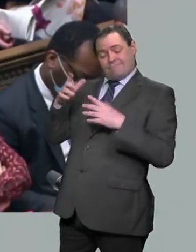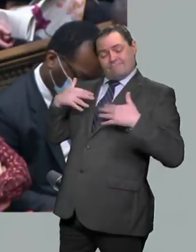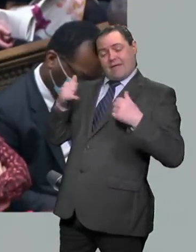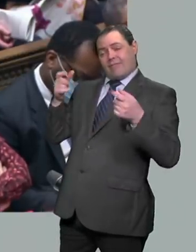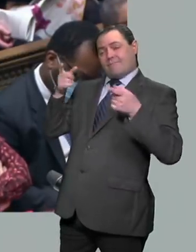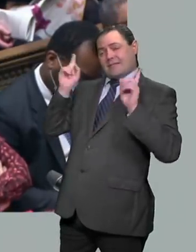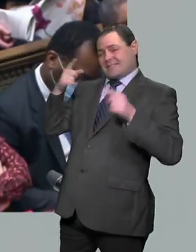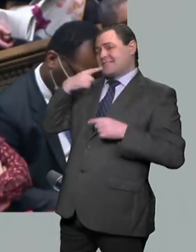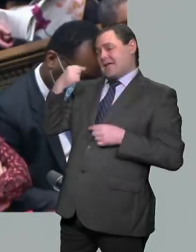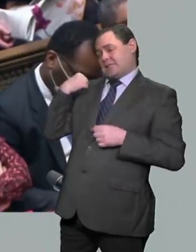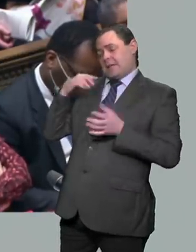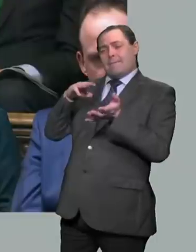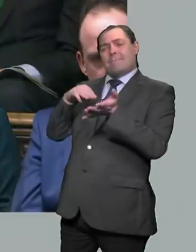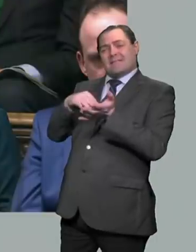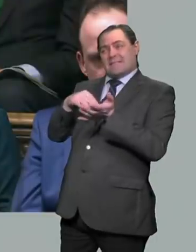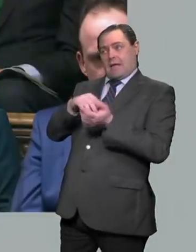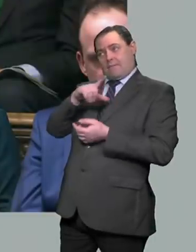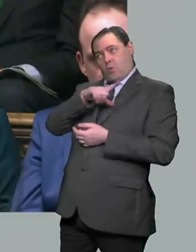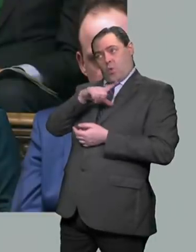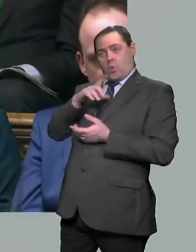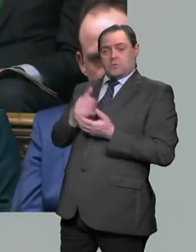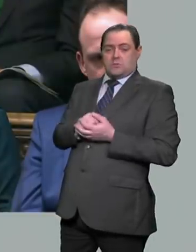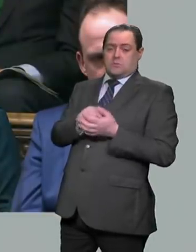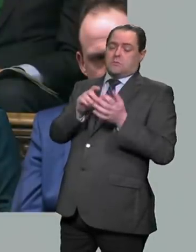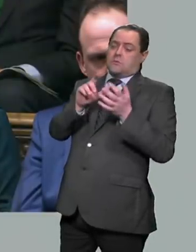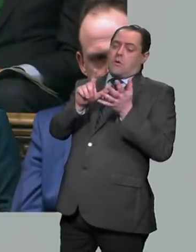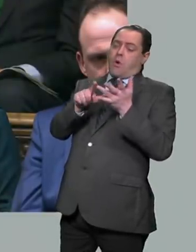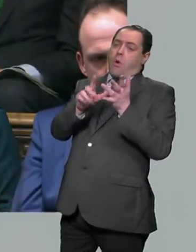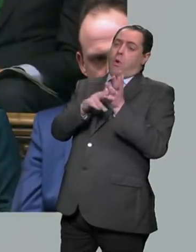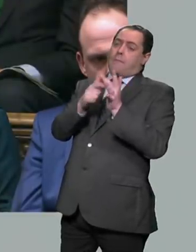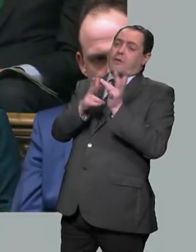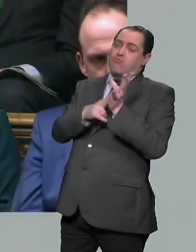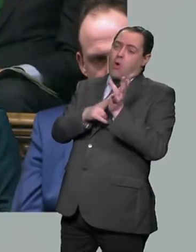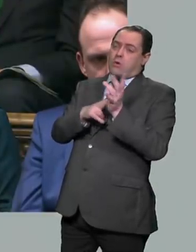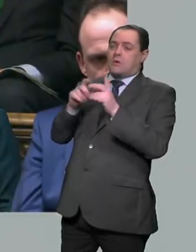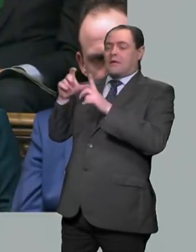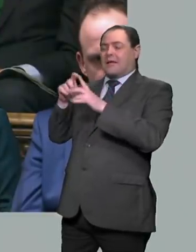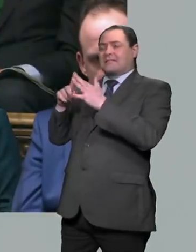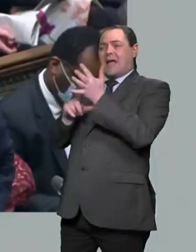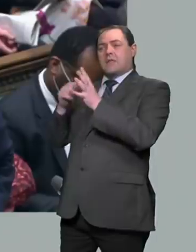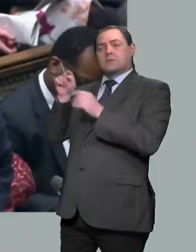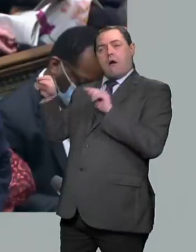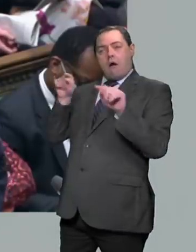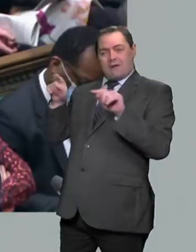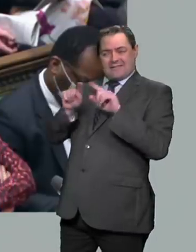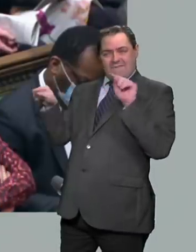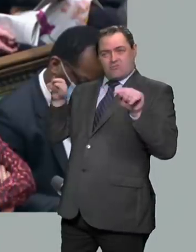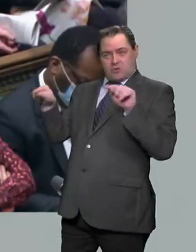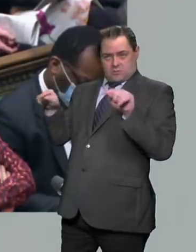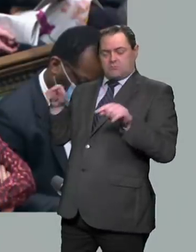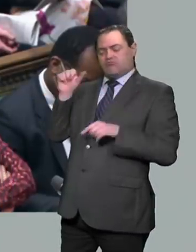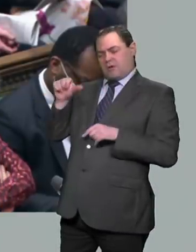Secretary, told the House on Monday, given the difference between Omicron and Delta, it is right, and she is right, that